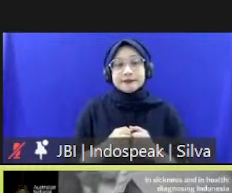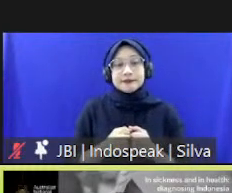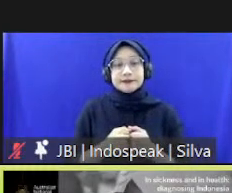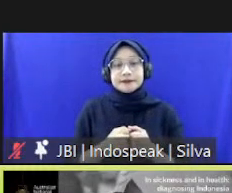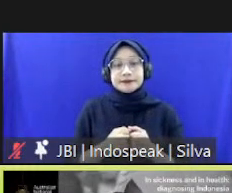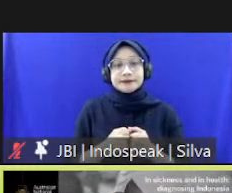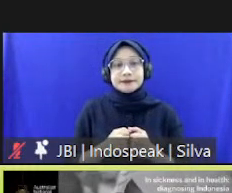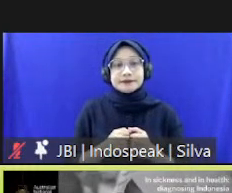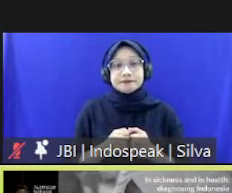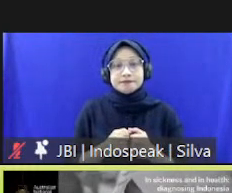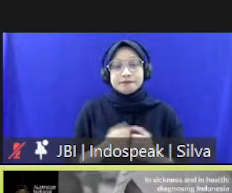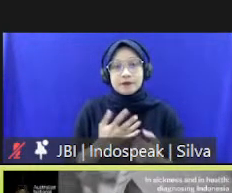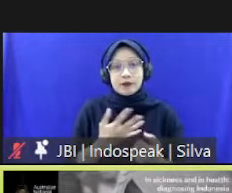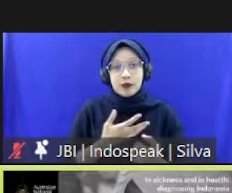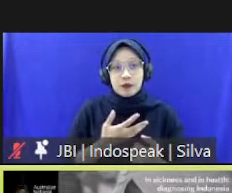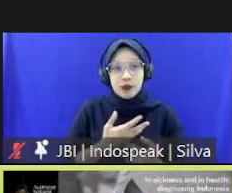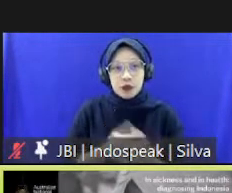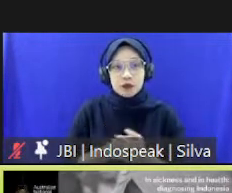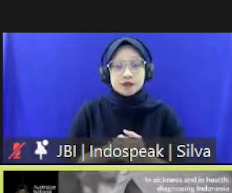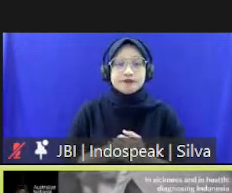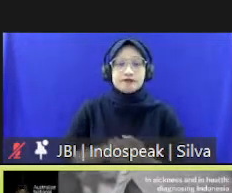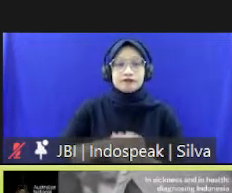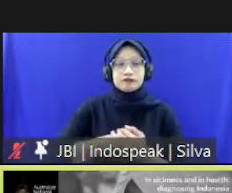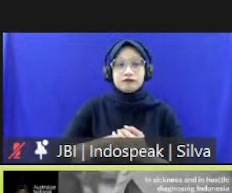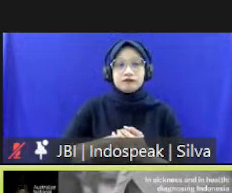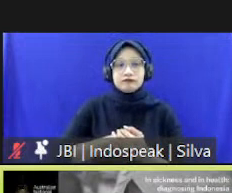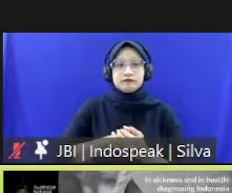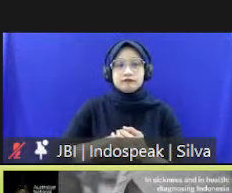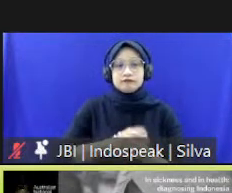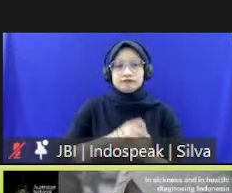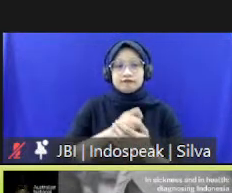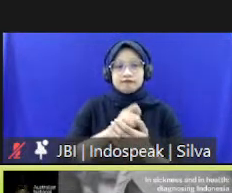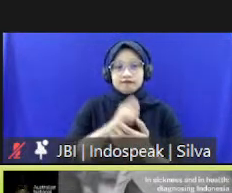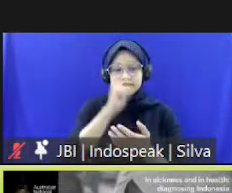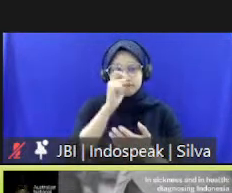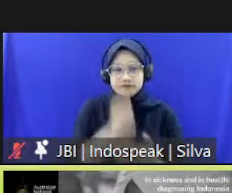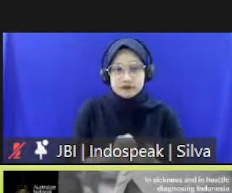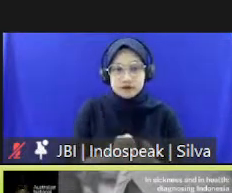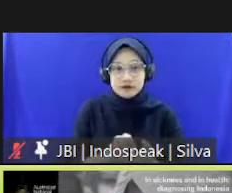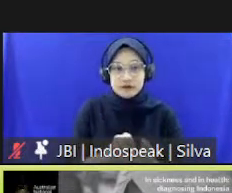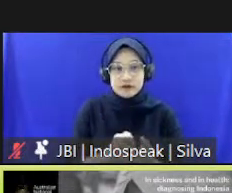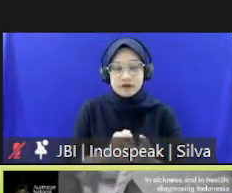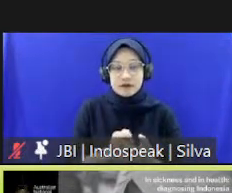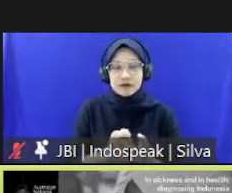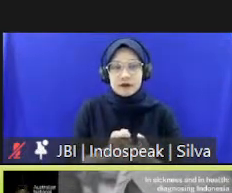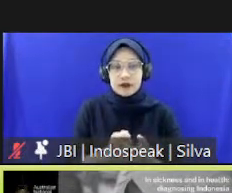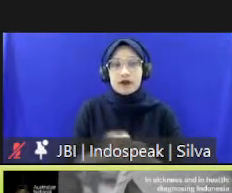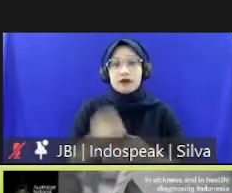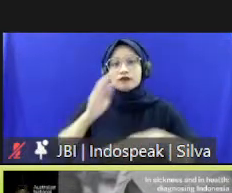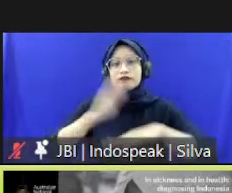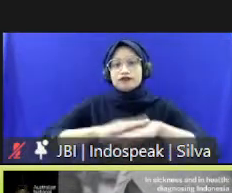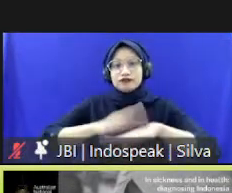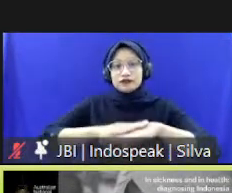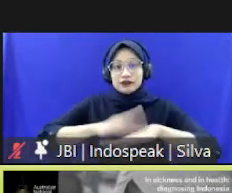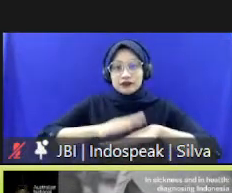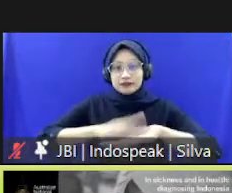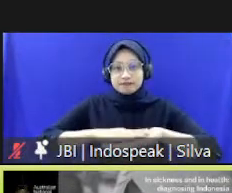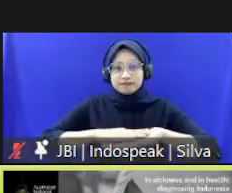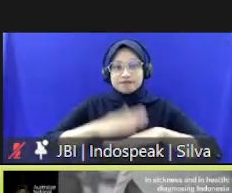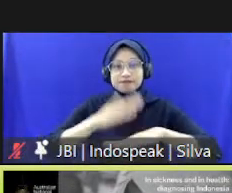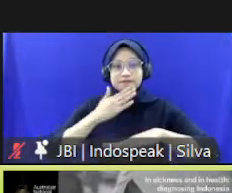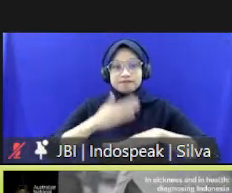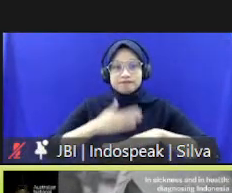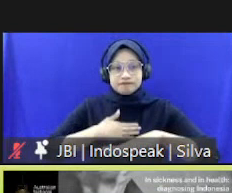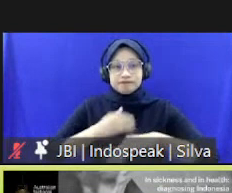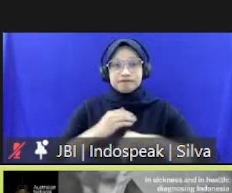I would like to acknowledge the owner of the tradition owner. We acknowledge the Daruk,